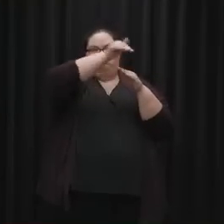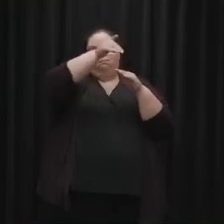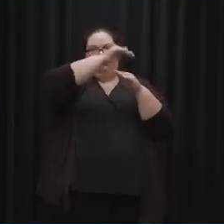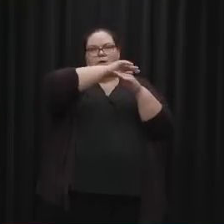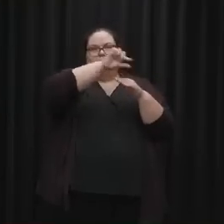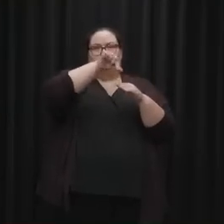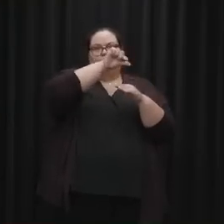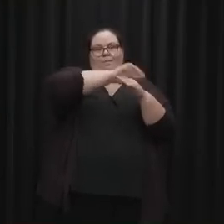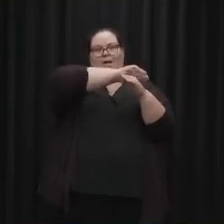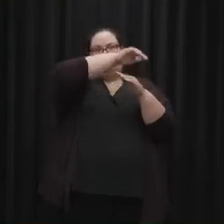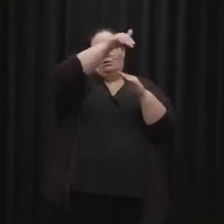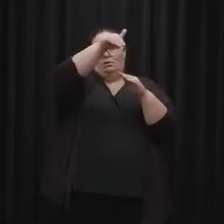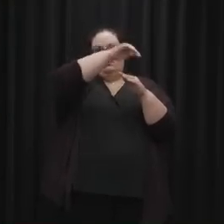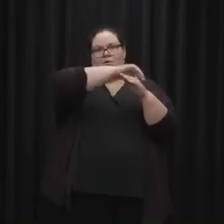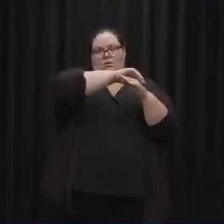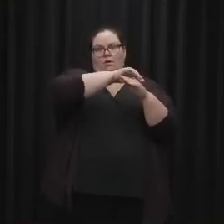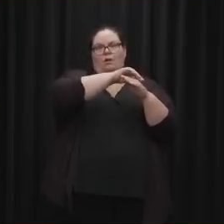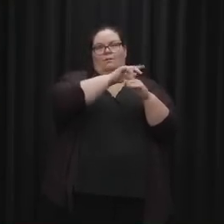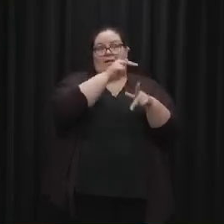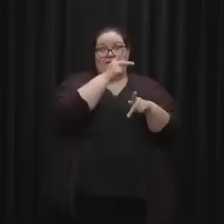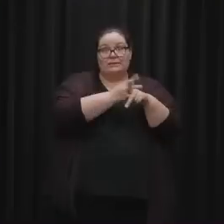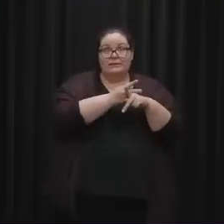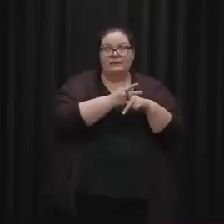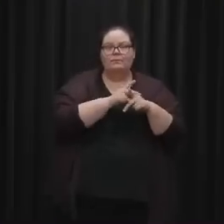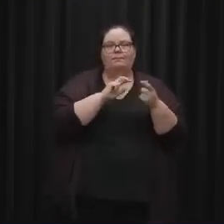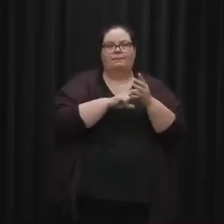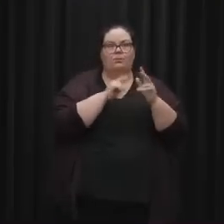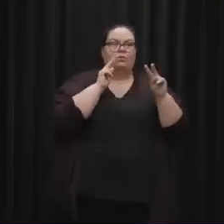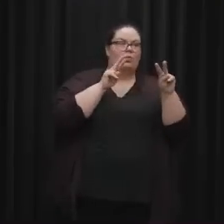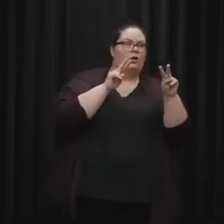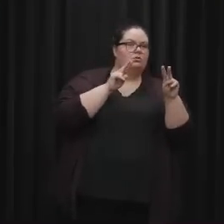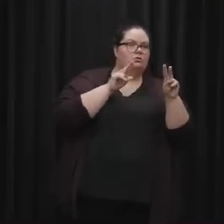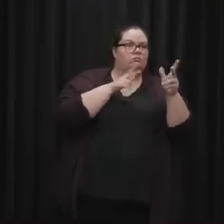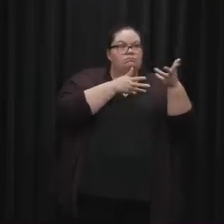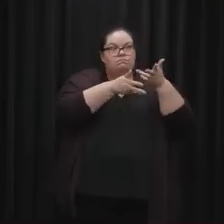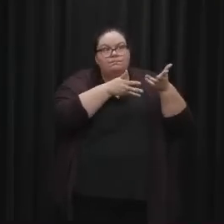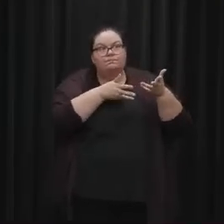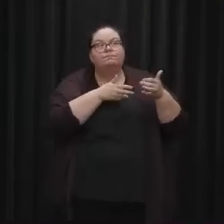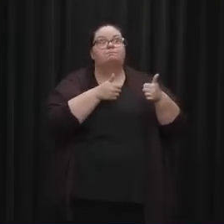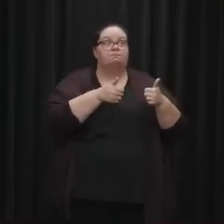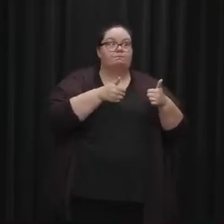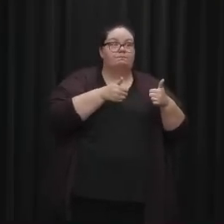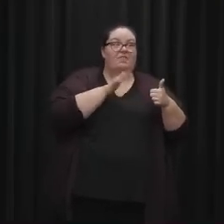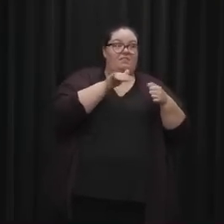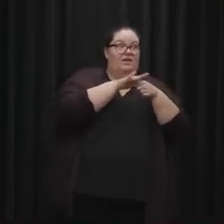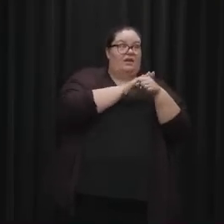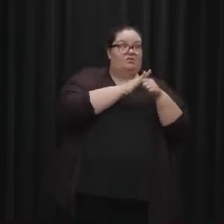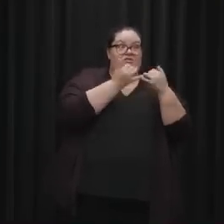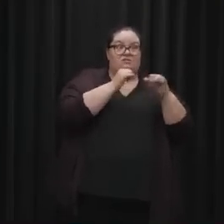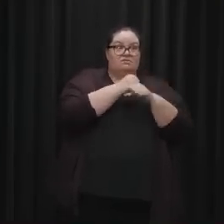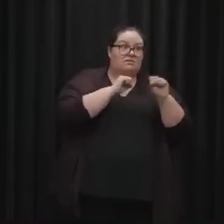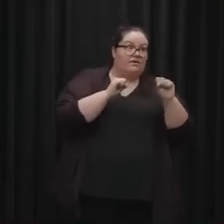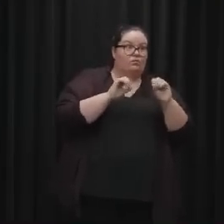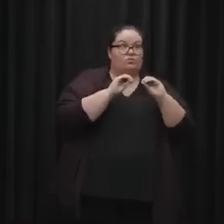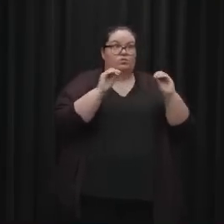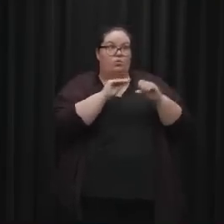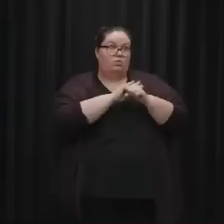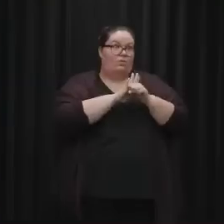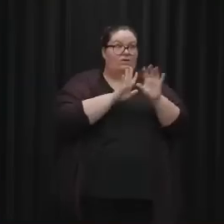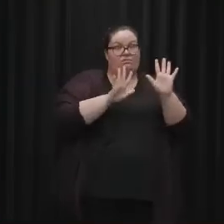don't want to interrupt that, but in order to keep it safe, we have to be very sure that that area is indeed staying safe itself.